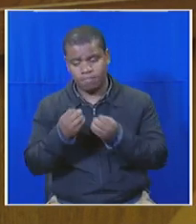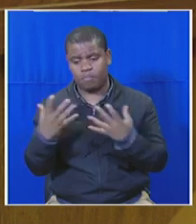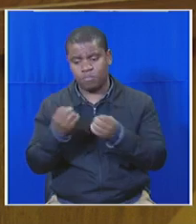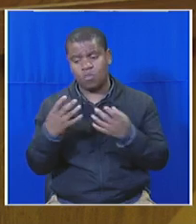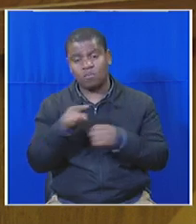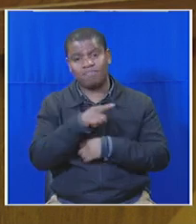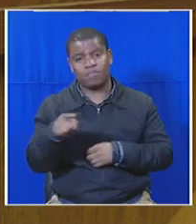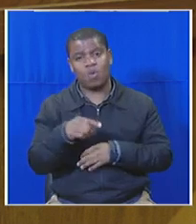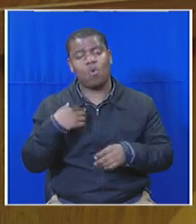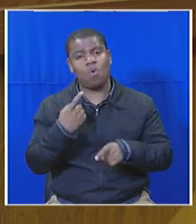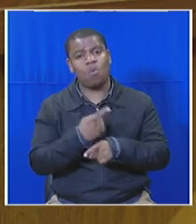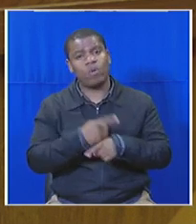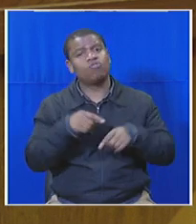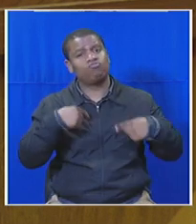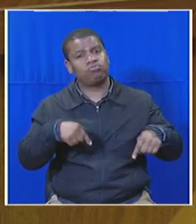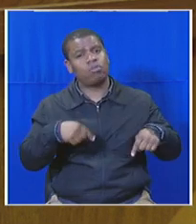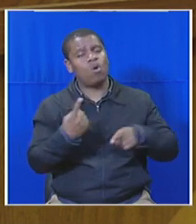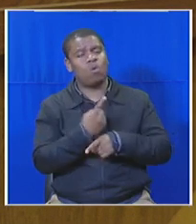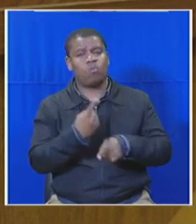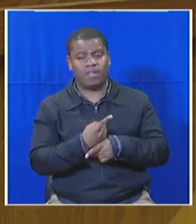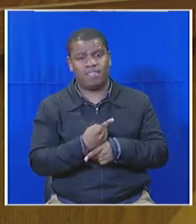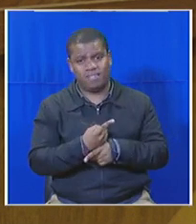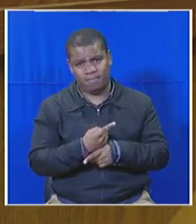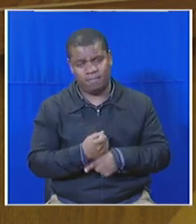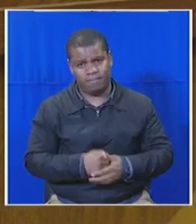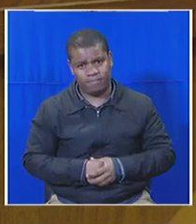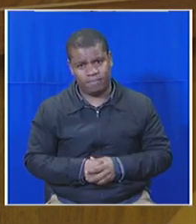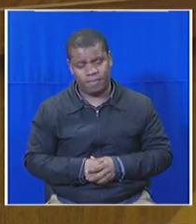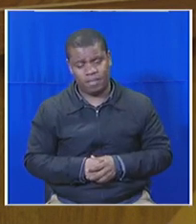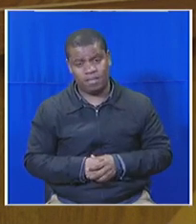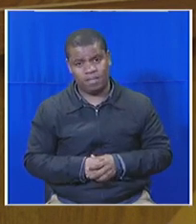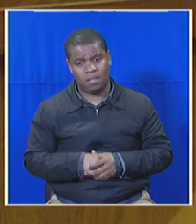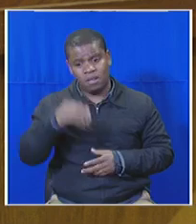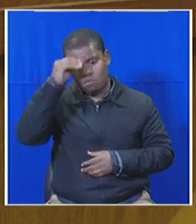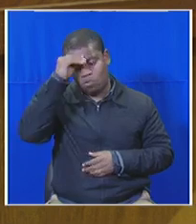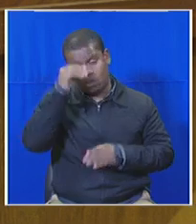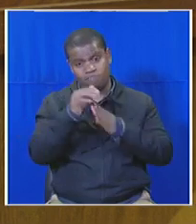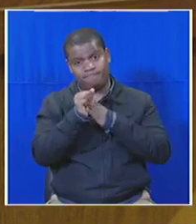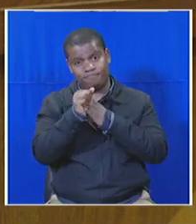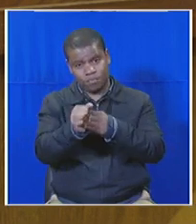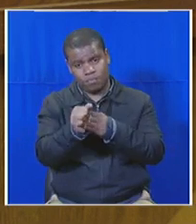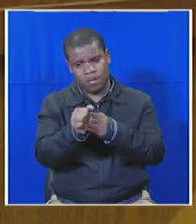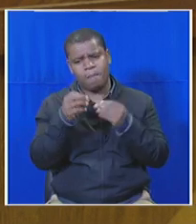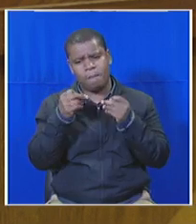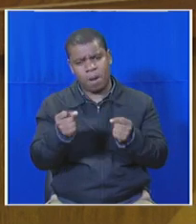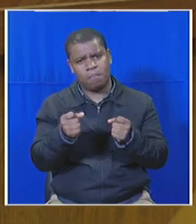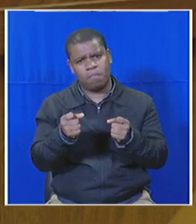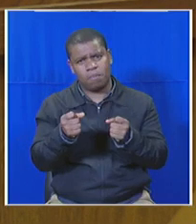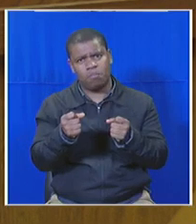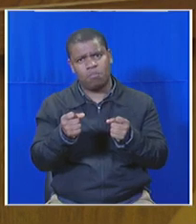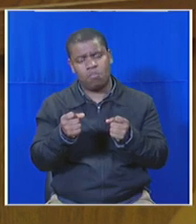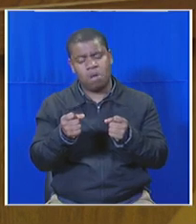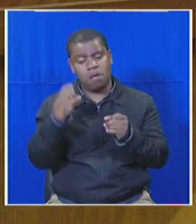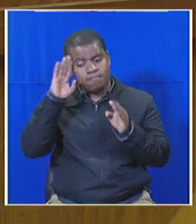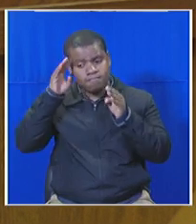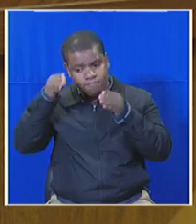fearful and less cooperative with the police. Police leadership urgently needs to start focusing on